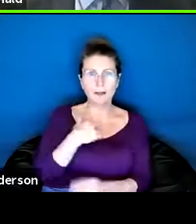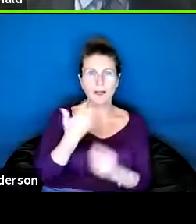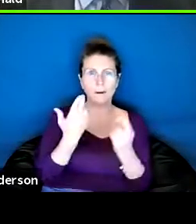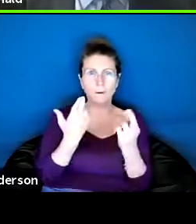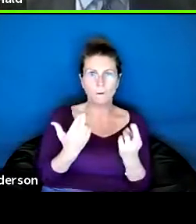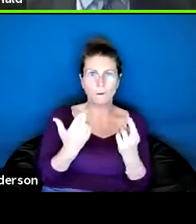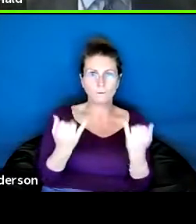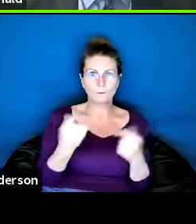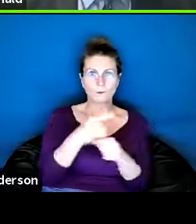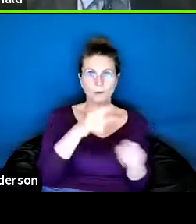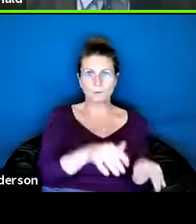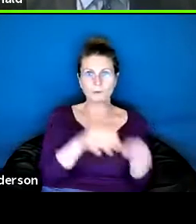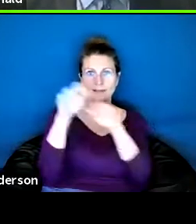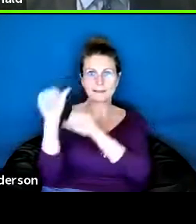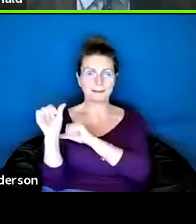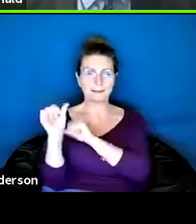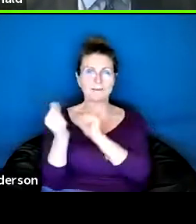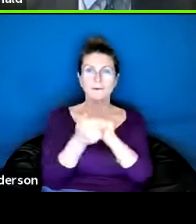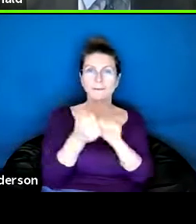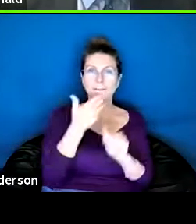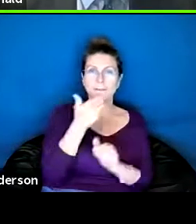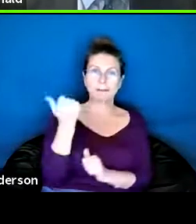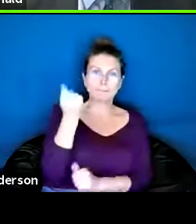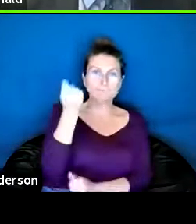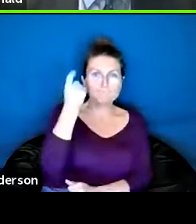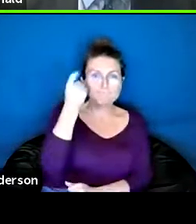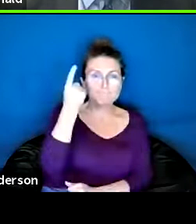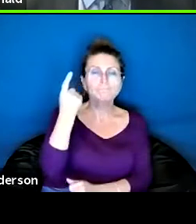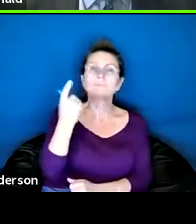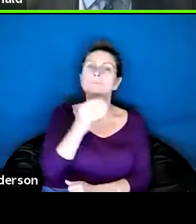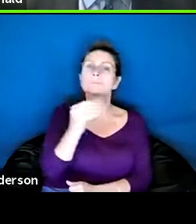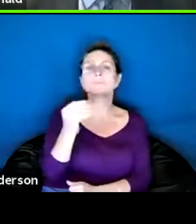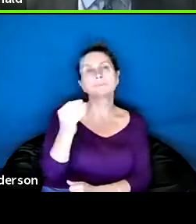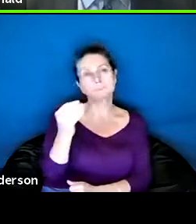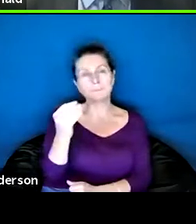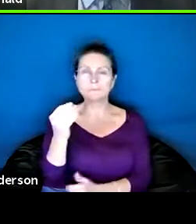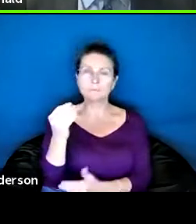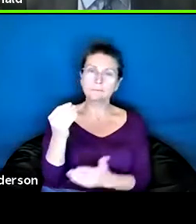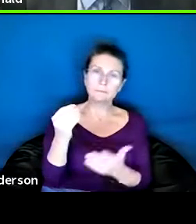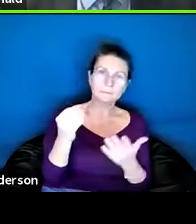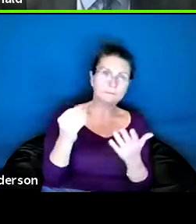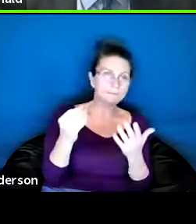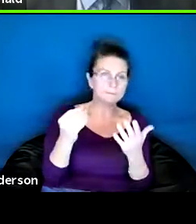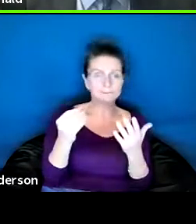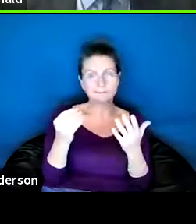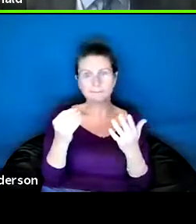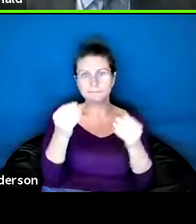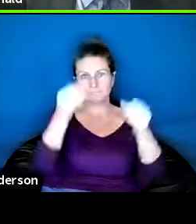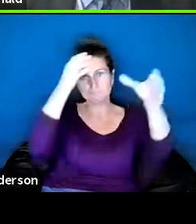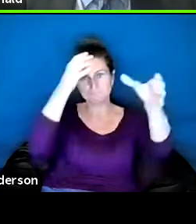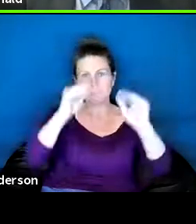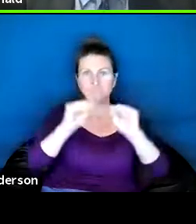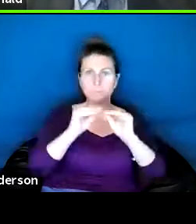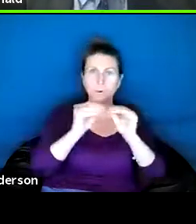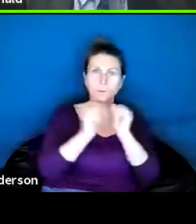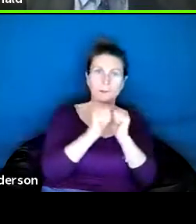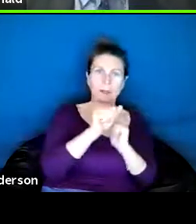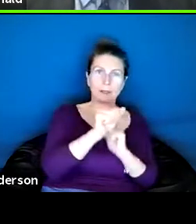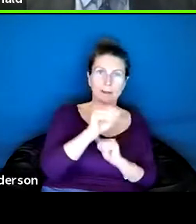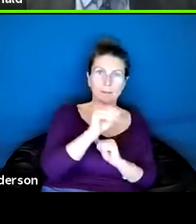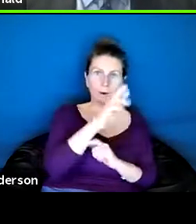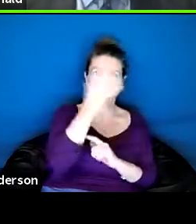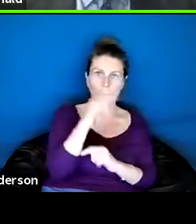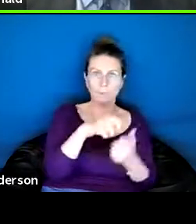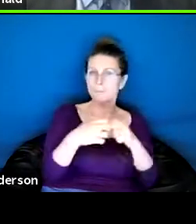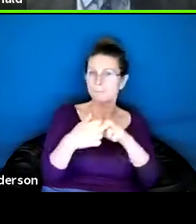a better appreciation of the importance of antimicrobial resistance. I'd also like